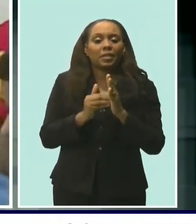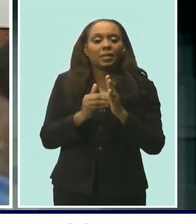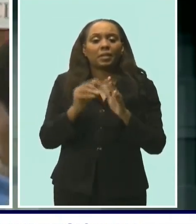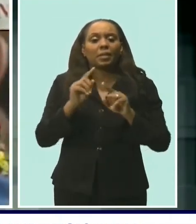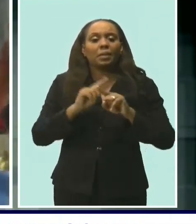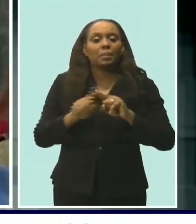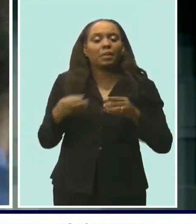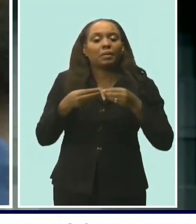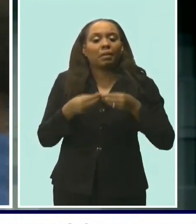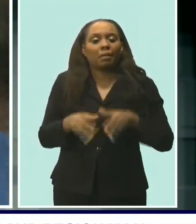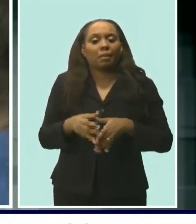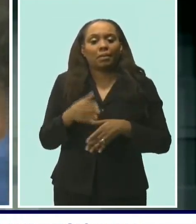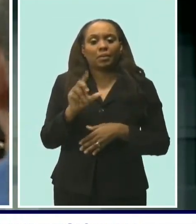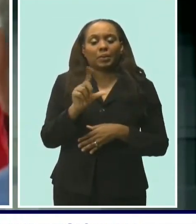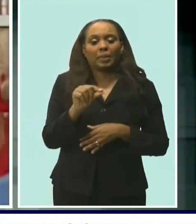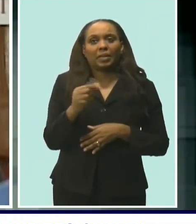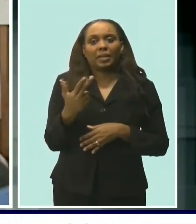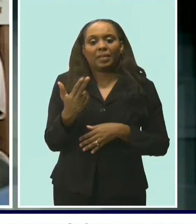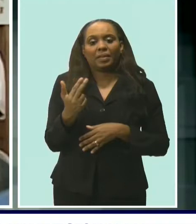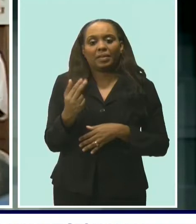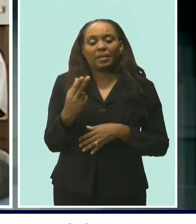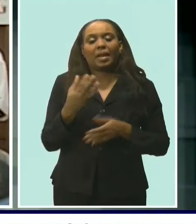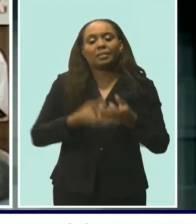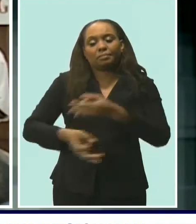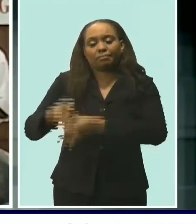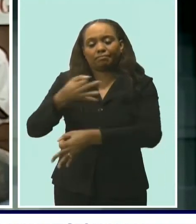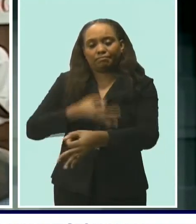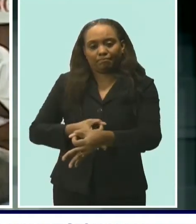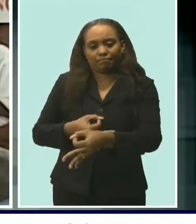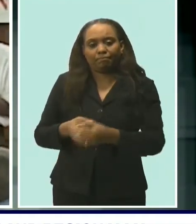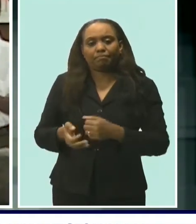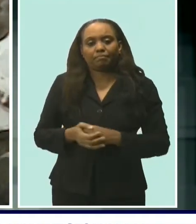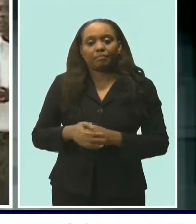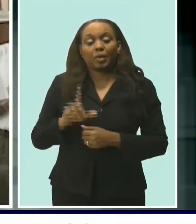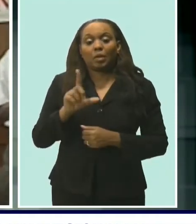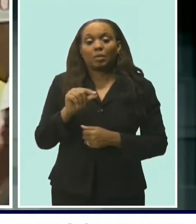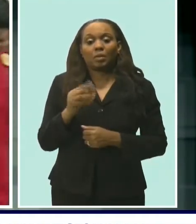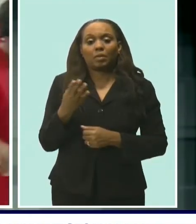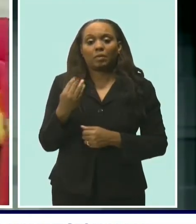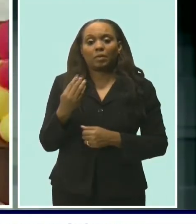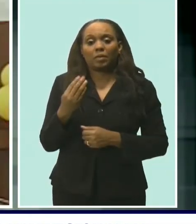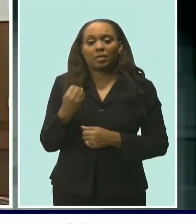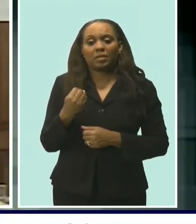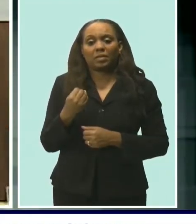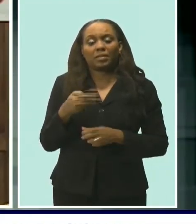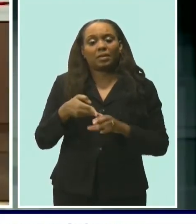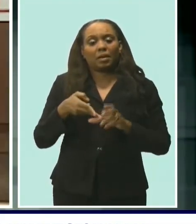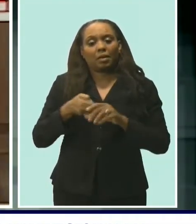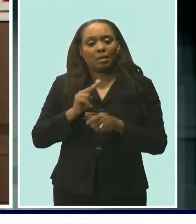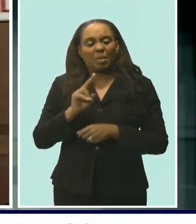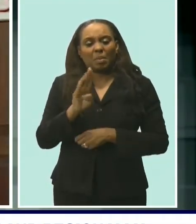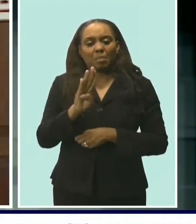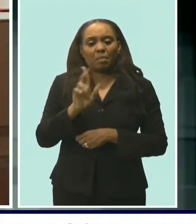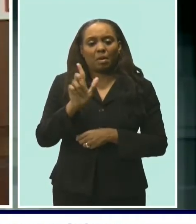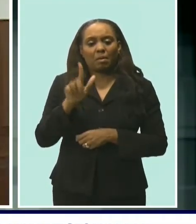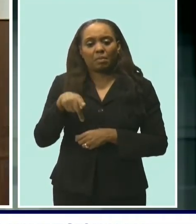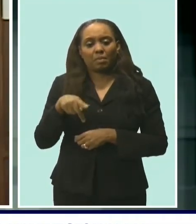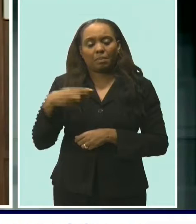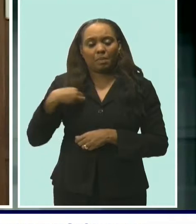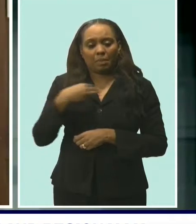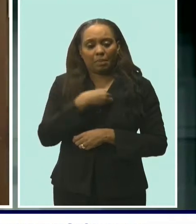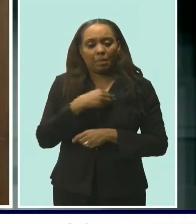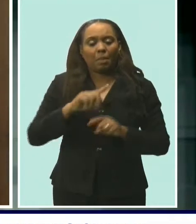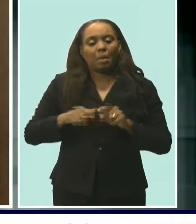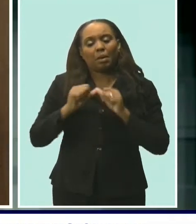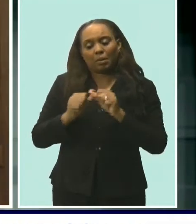the 2013 general election. In 2014, he gave up his BLP membership, but continued to represent the